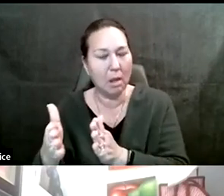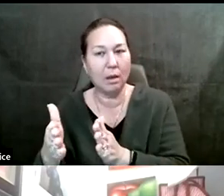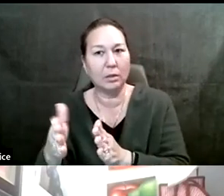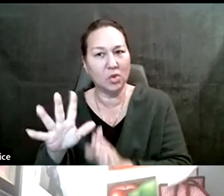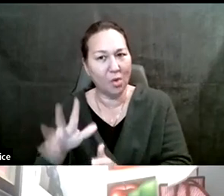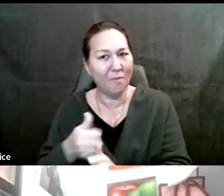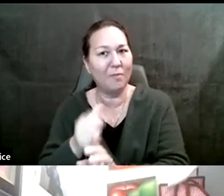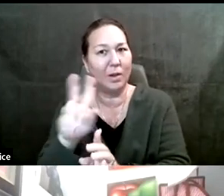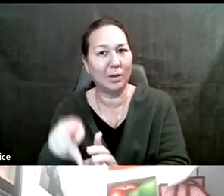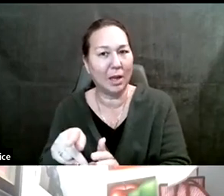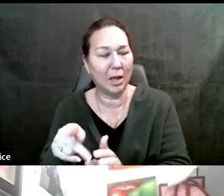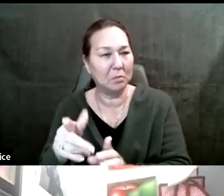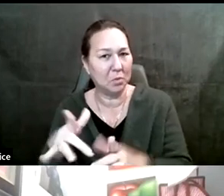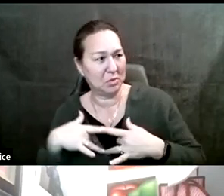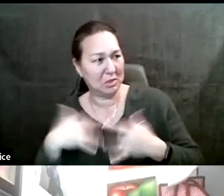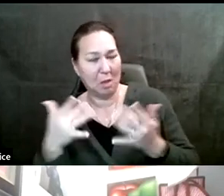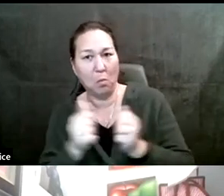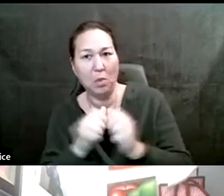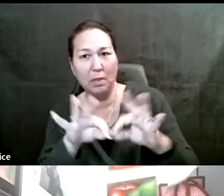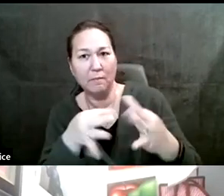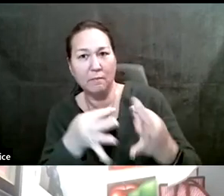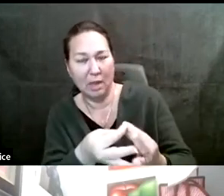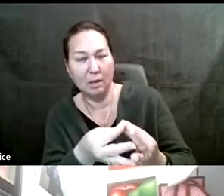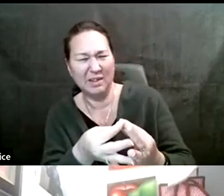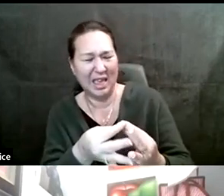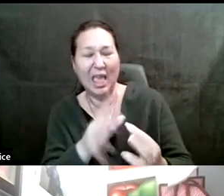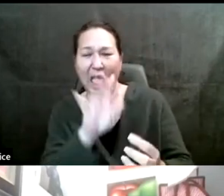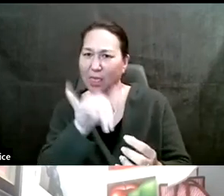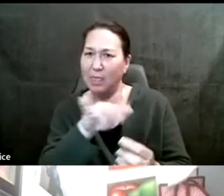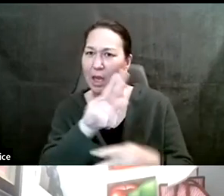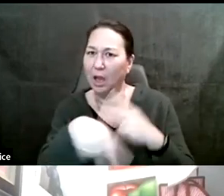with the families in these situations